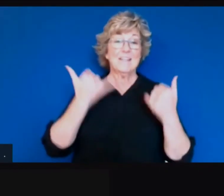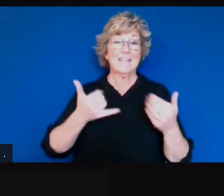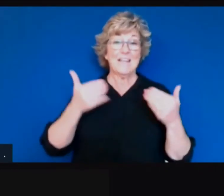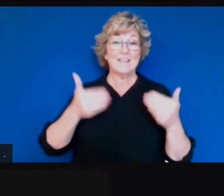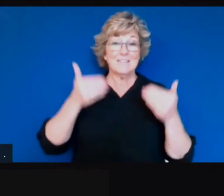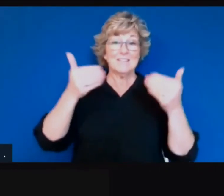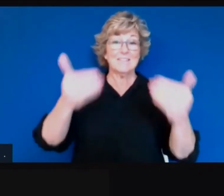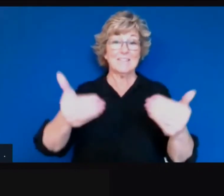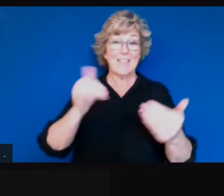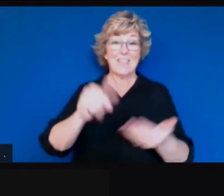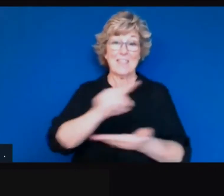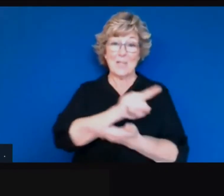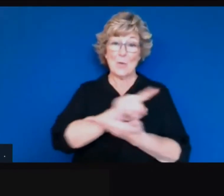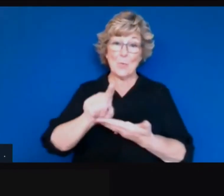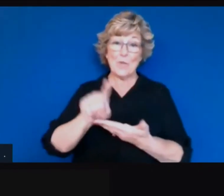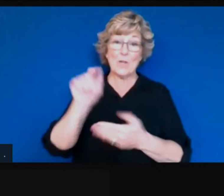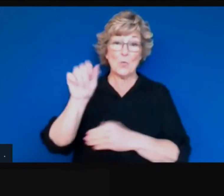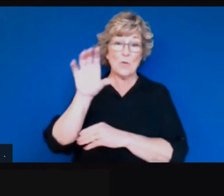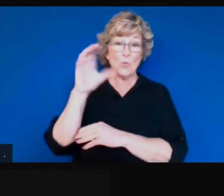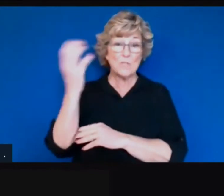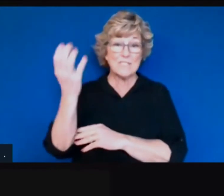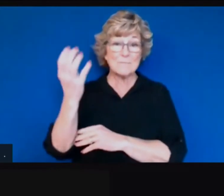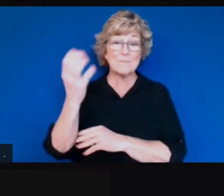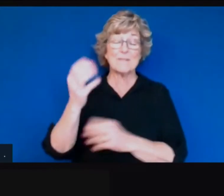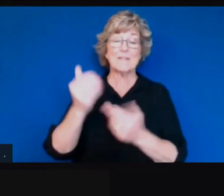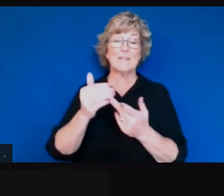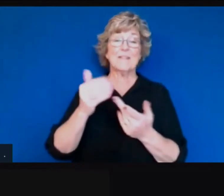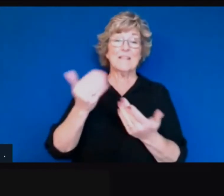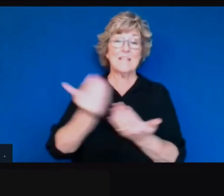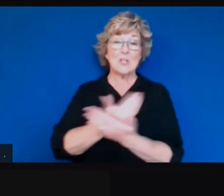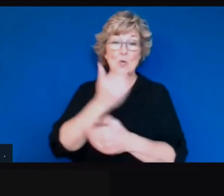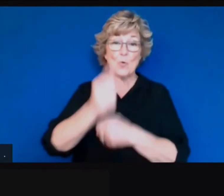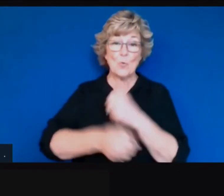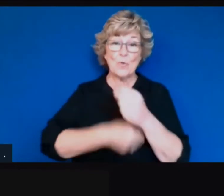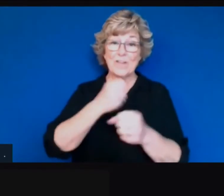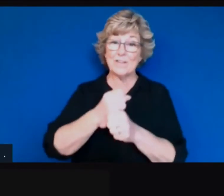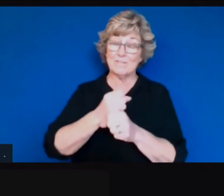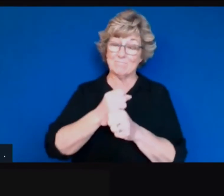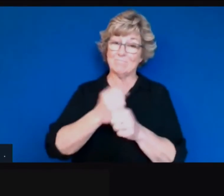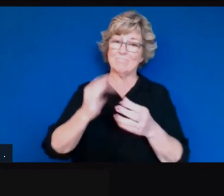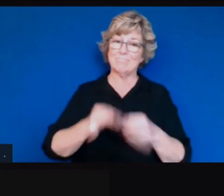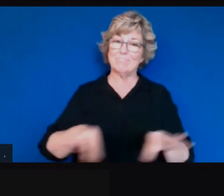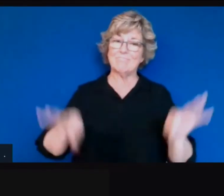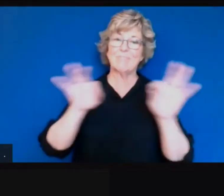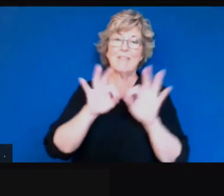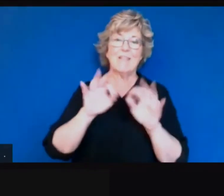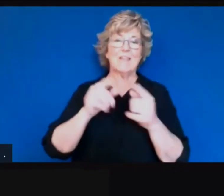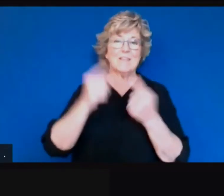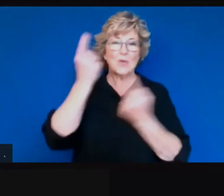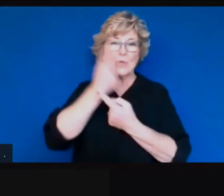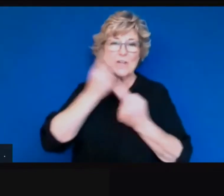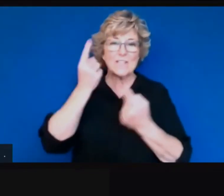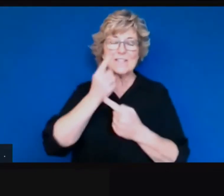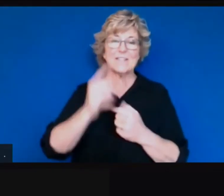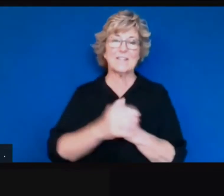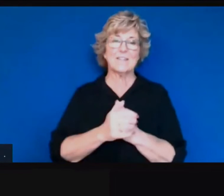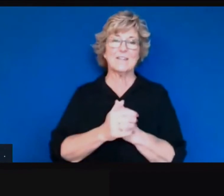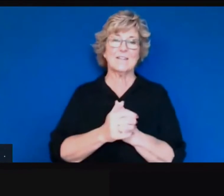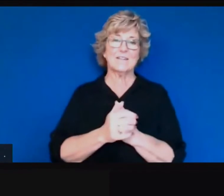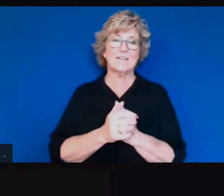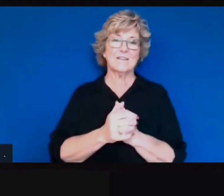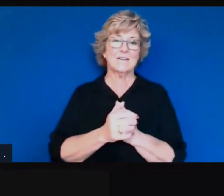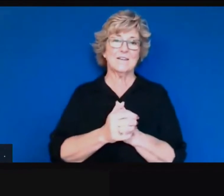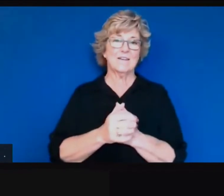into this week and Christmas and New Year's, it is incumbent upon all of us to just consider in contemporary terms